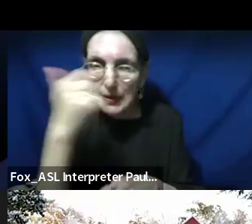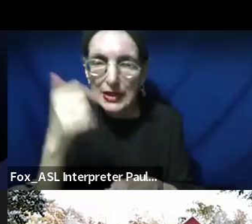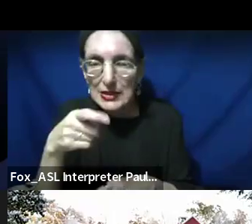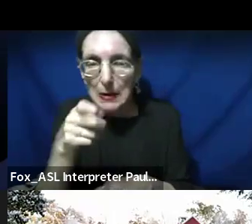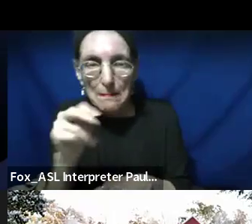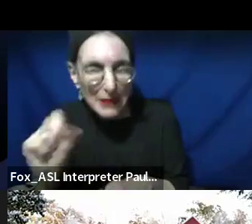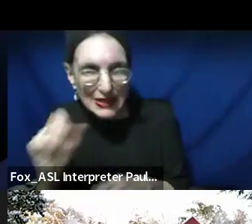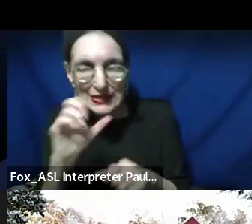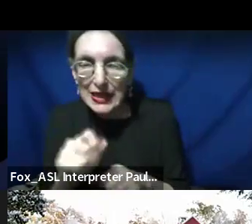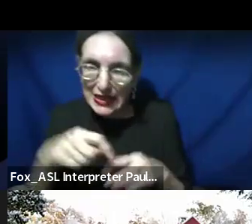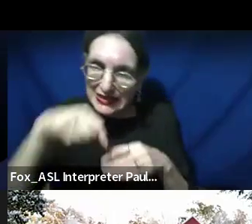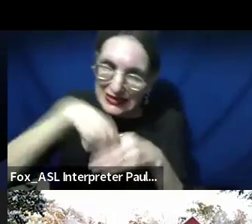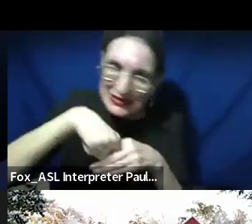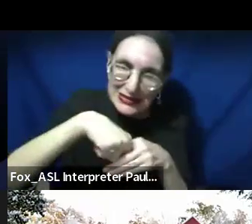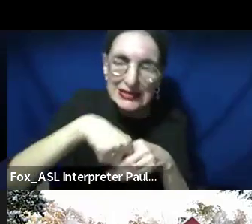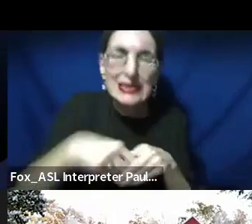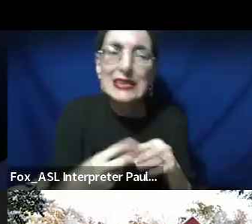example.